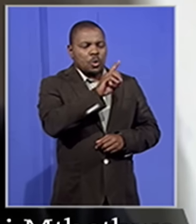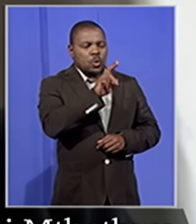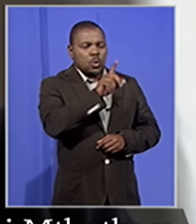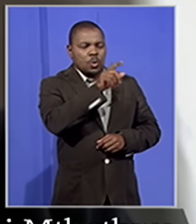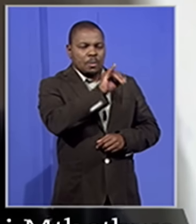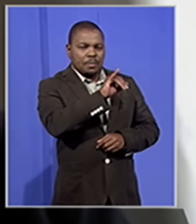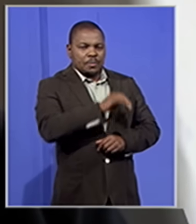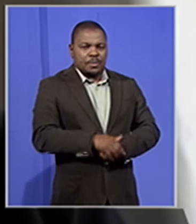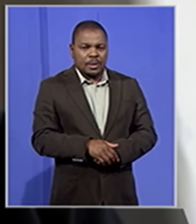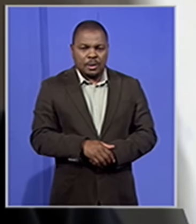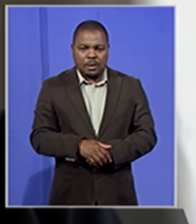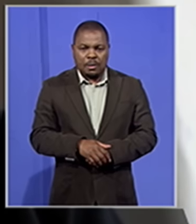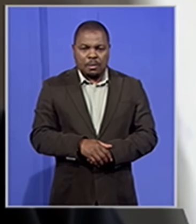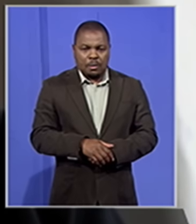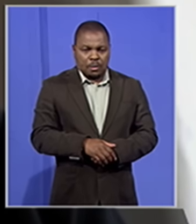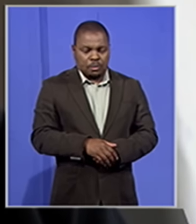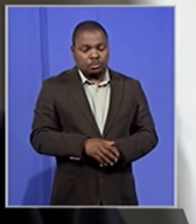to stop